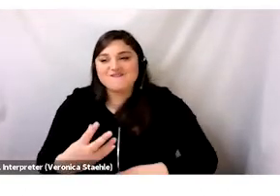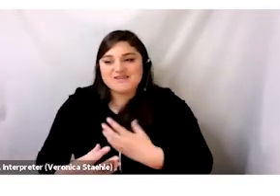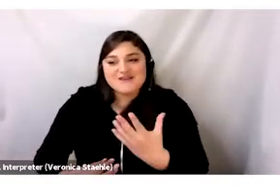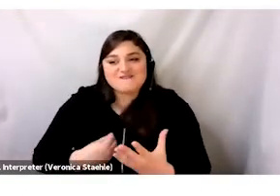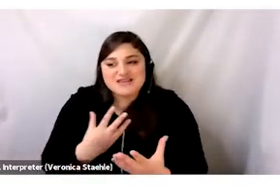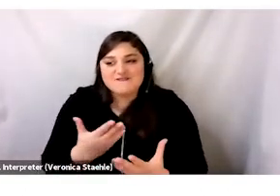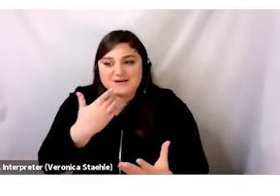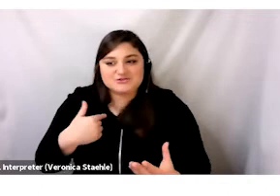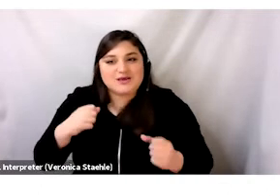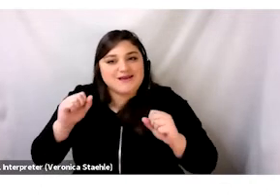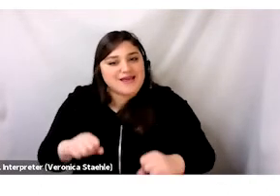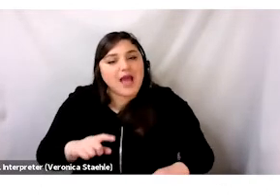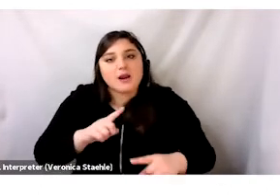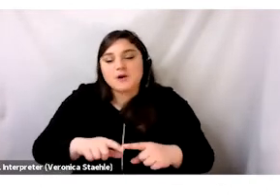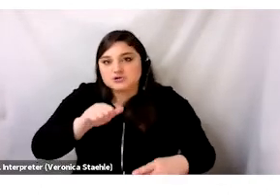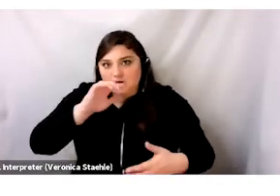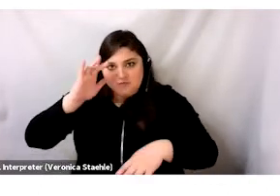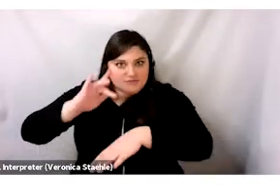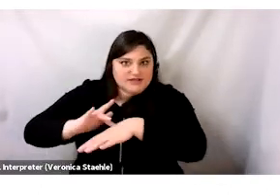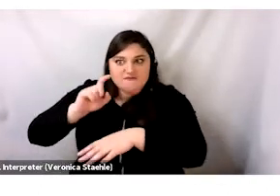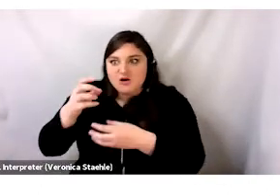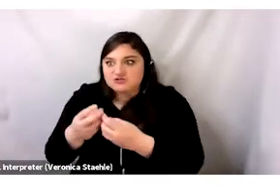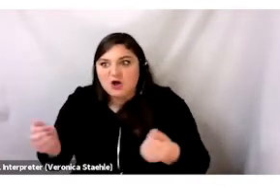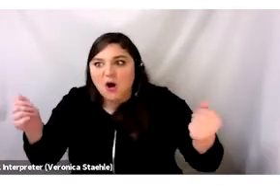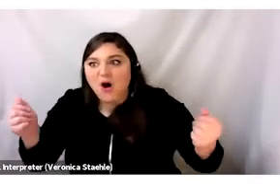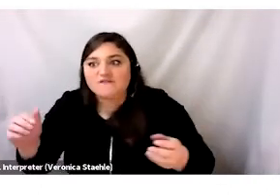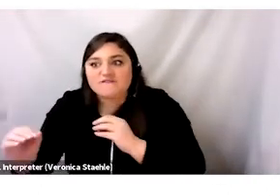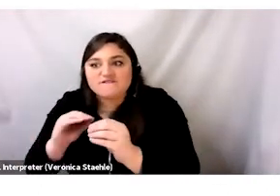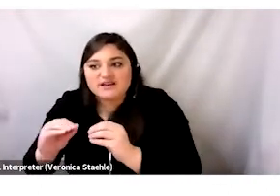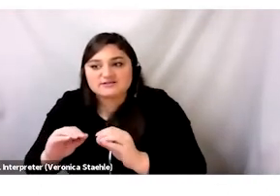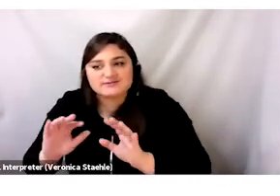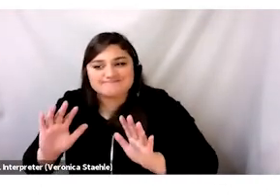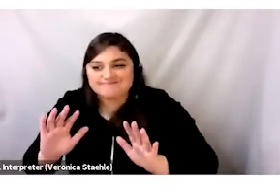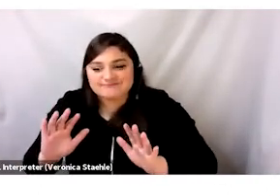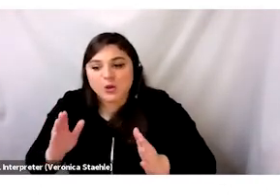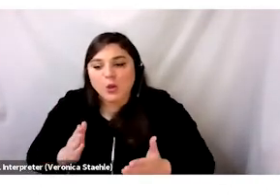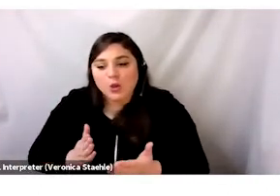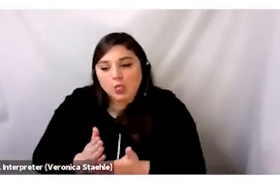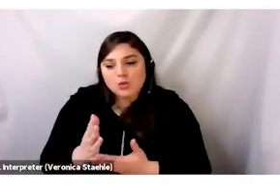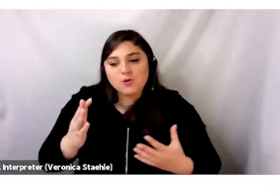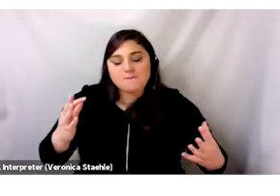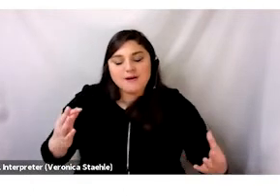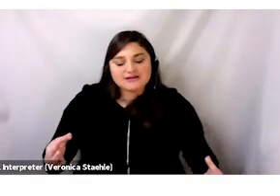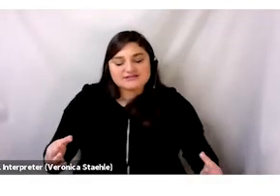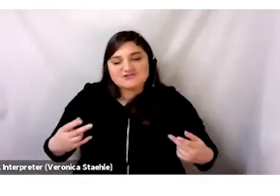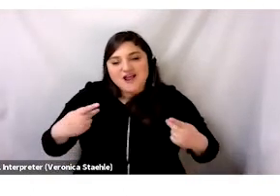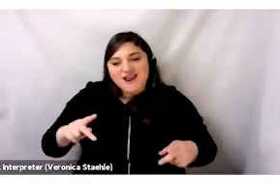thing. Um, Meditation helps us to kind of zoom out. So if we're dealing with